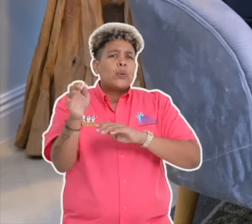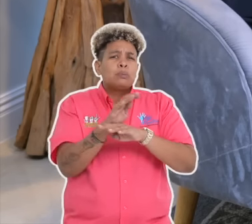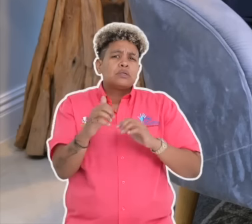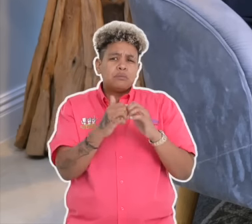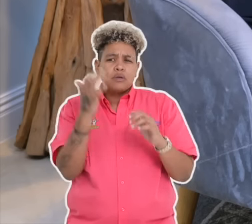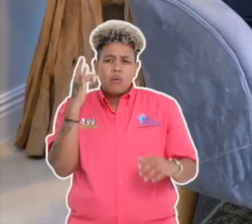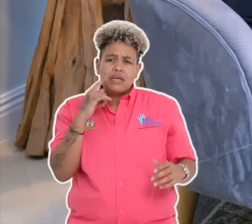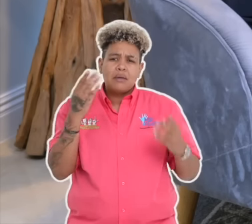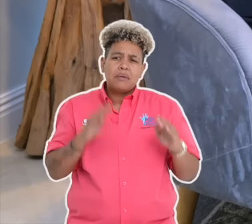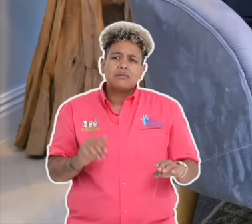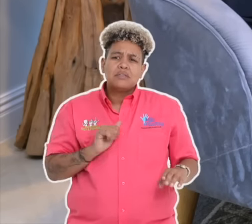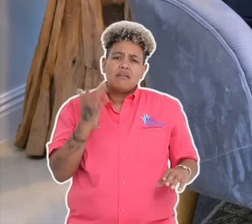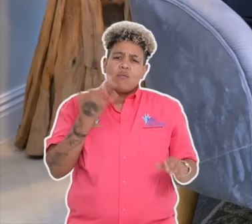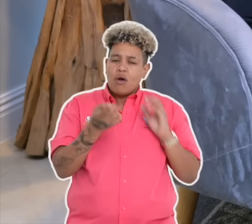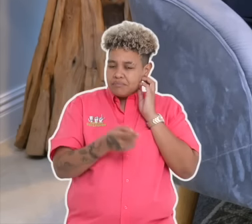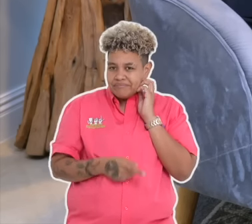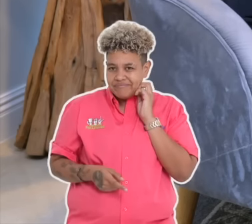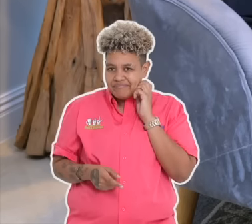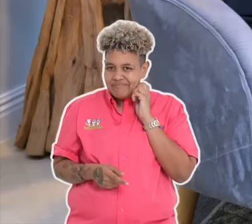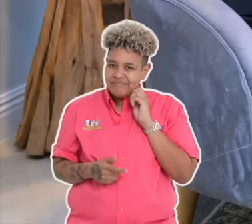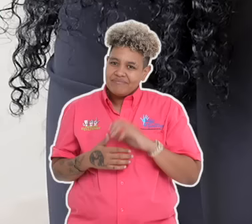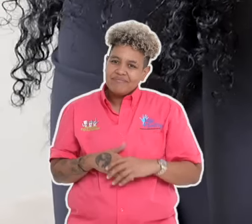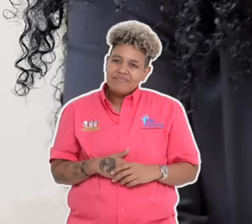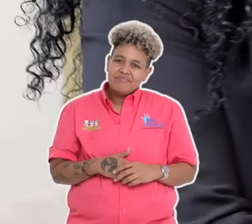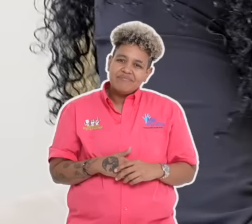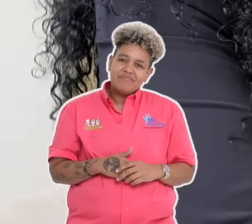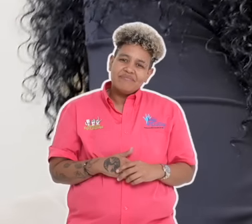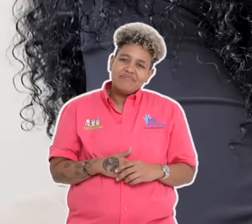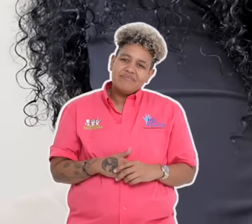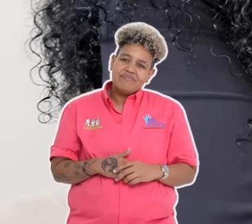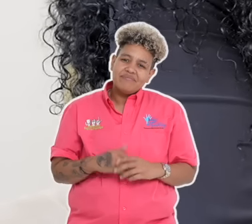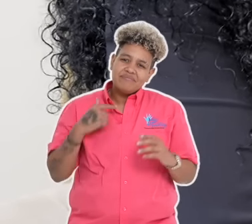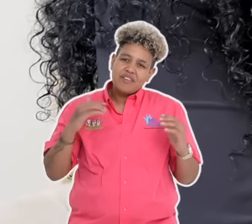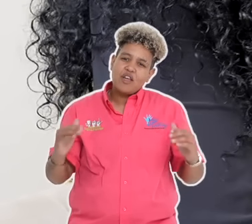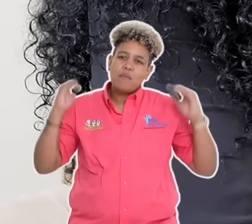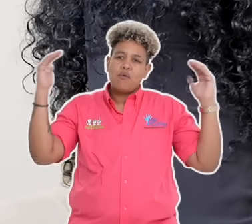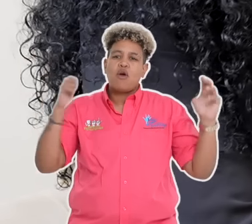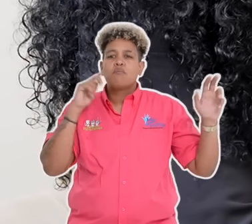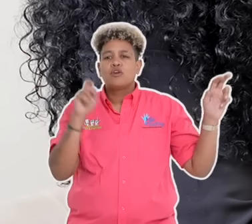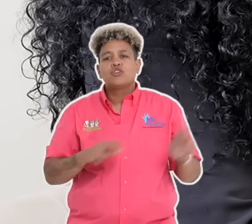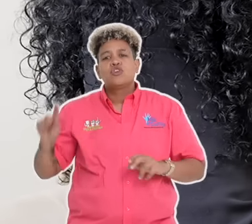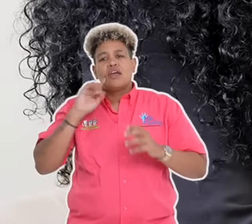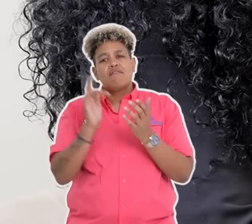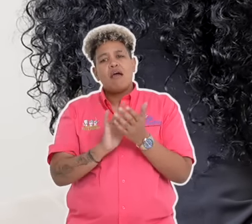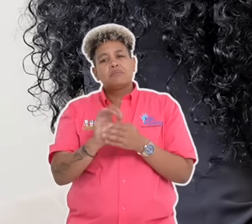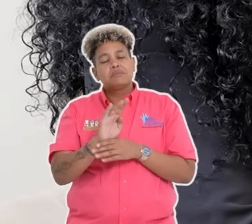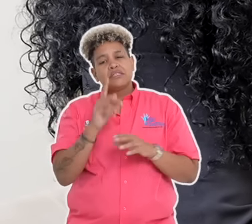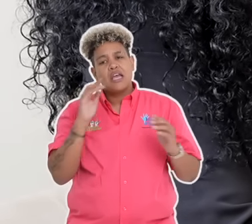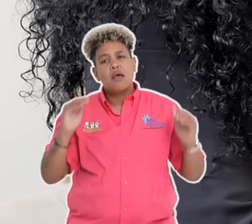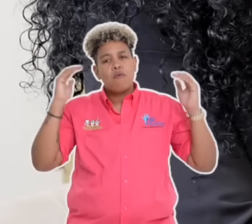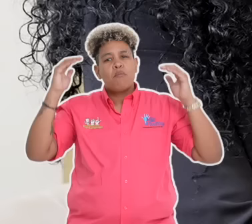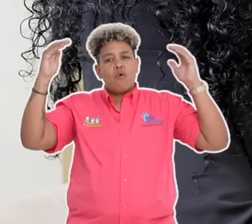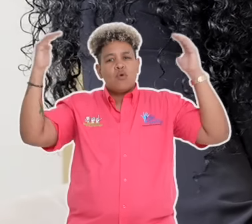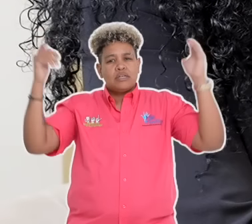what? It's time for me to bet. So on me. I got promoted. I transitioned to the